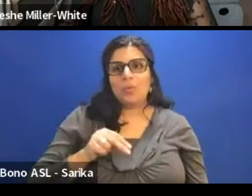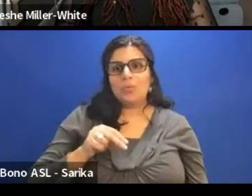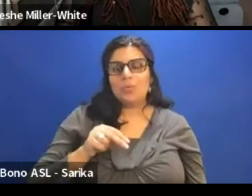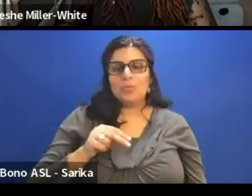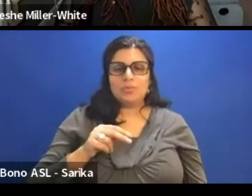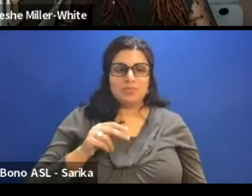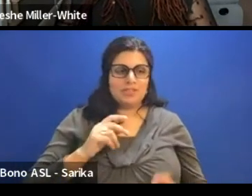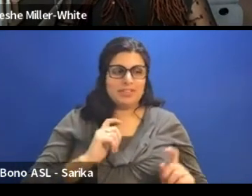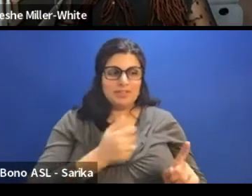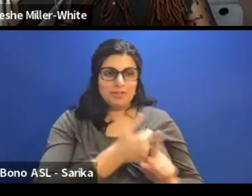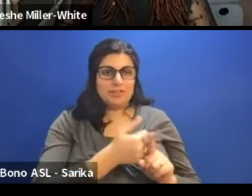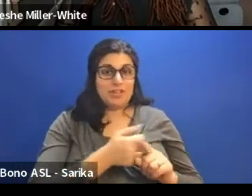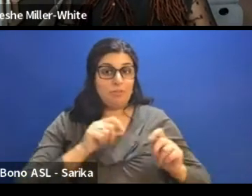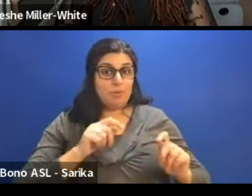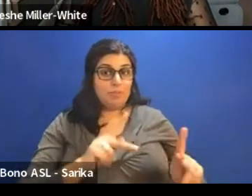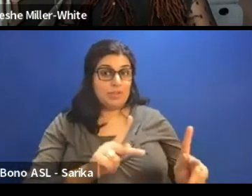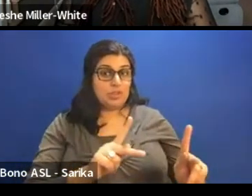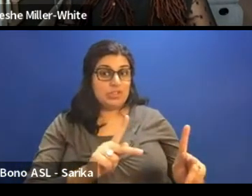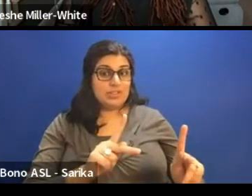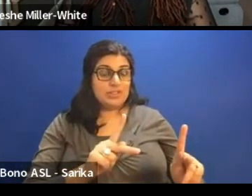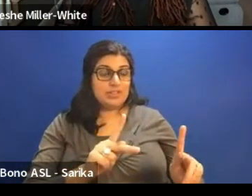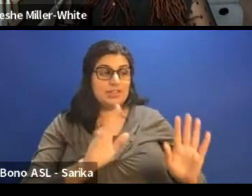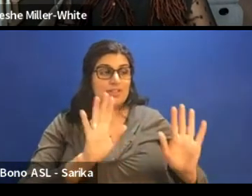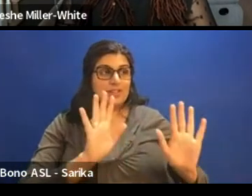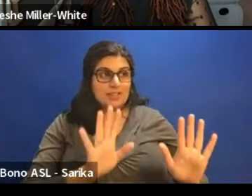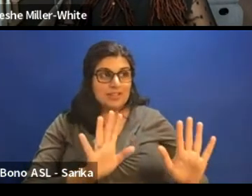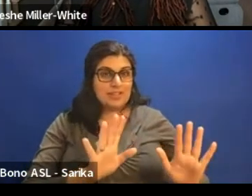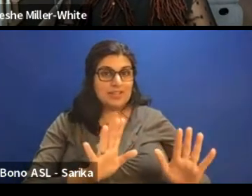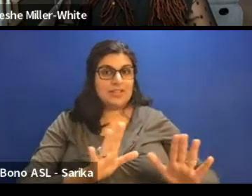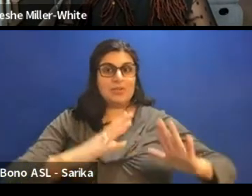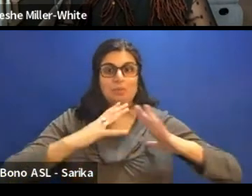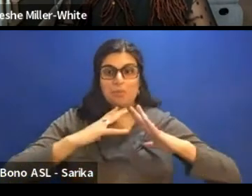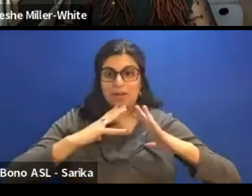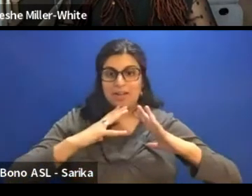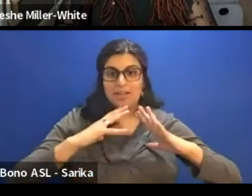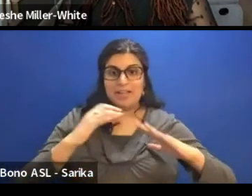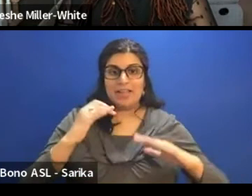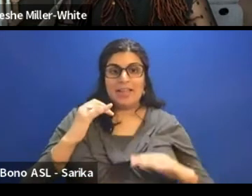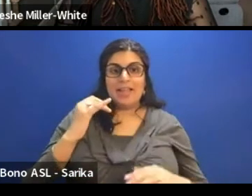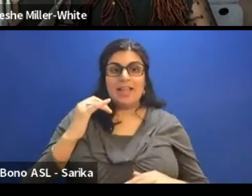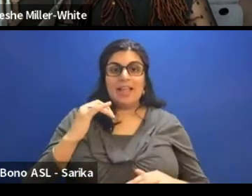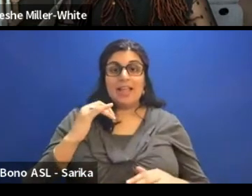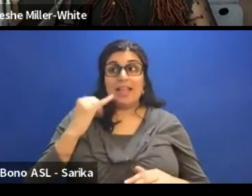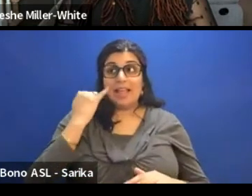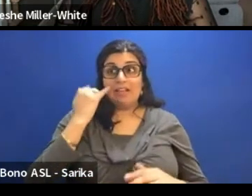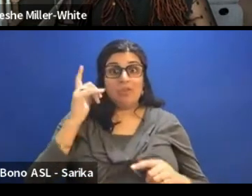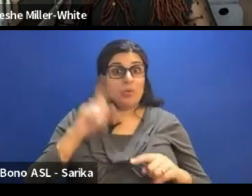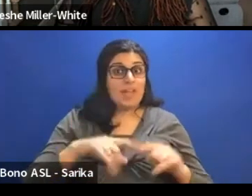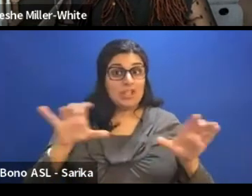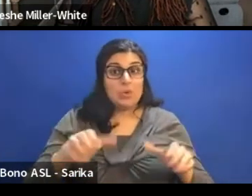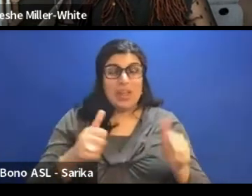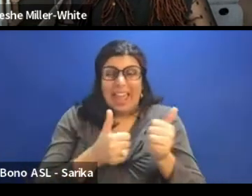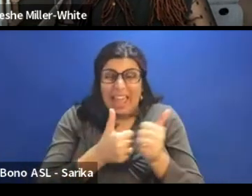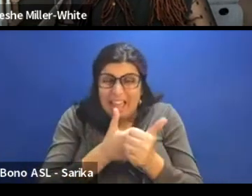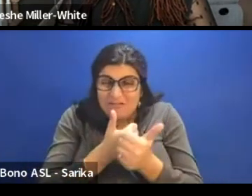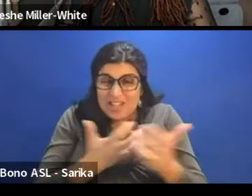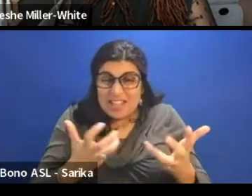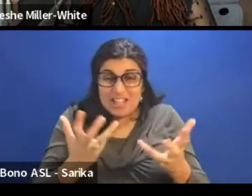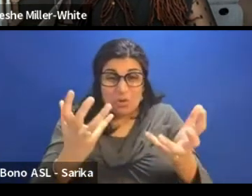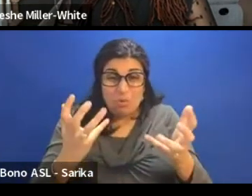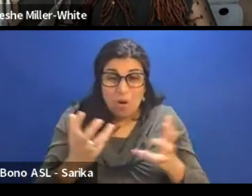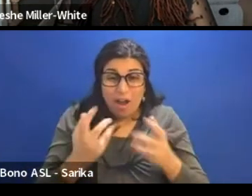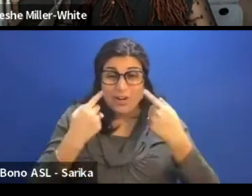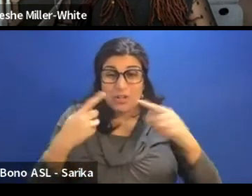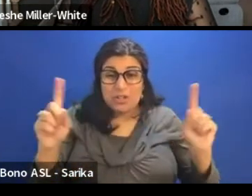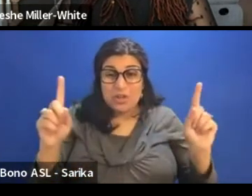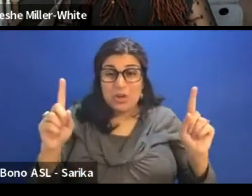take breaks. It's okay if you can't do everything that you want to do. And